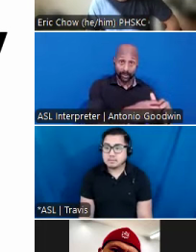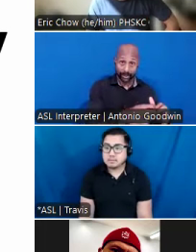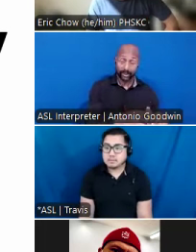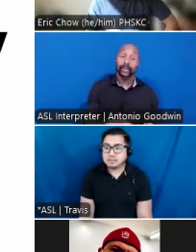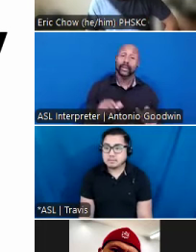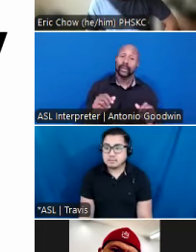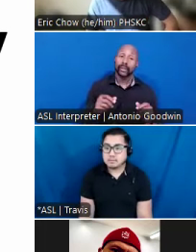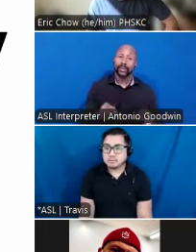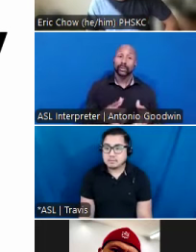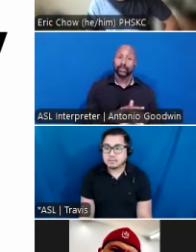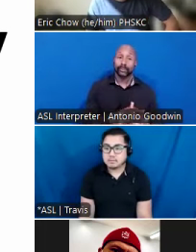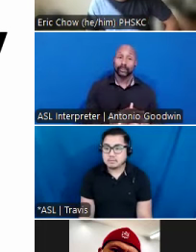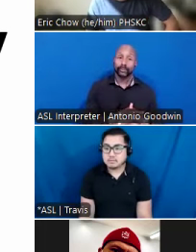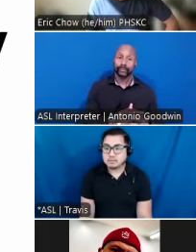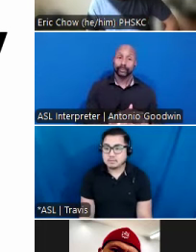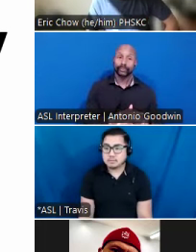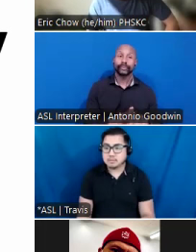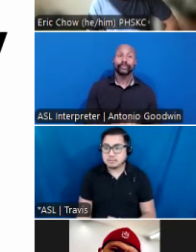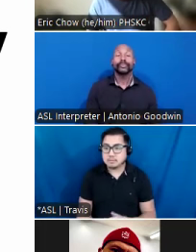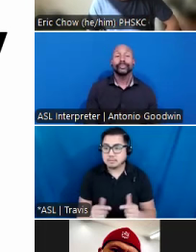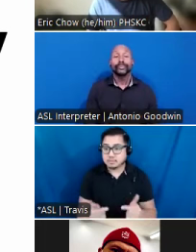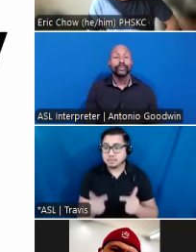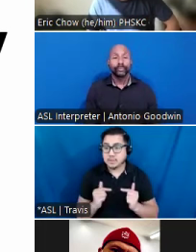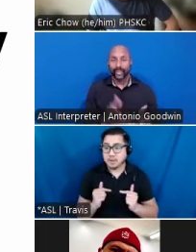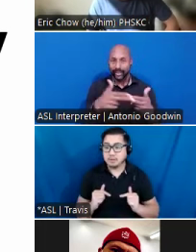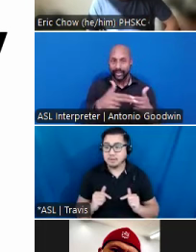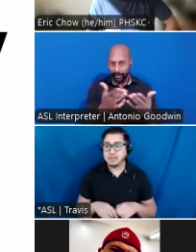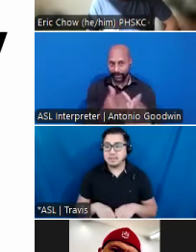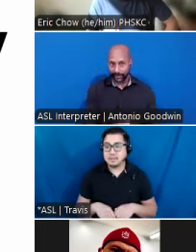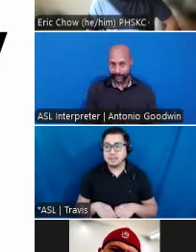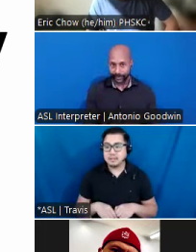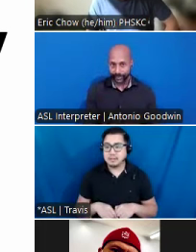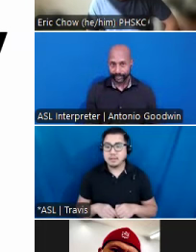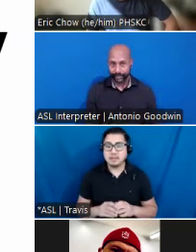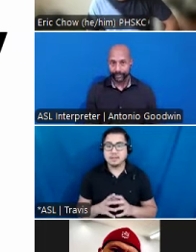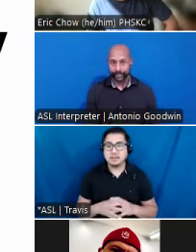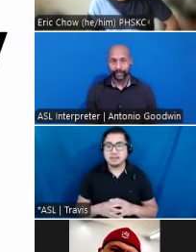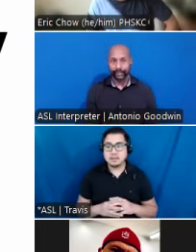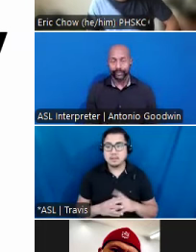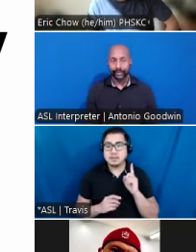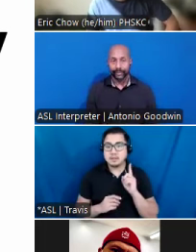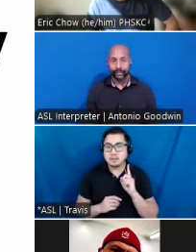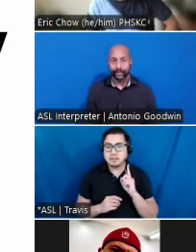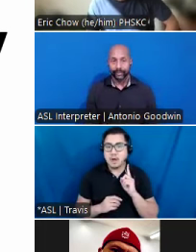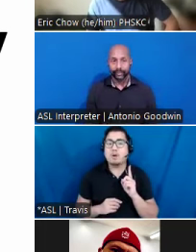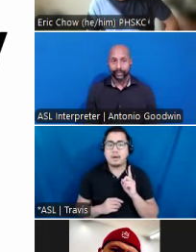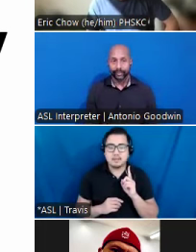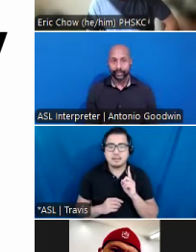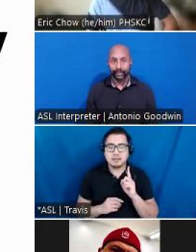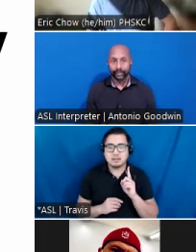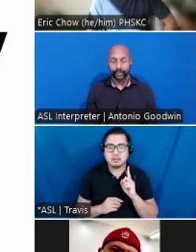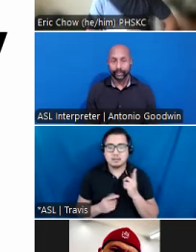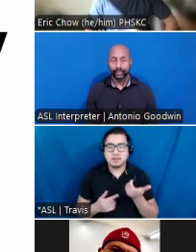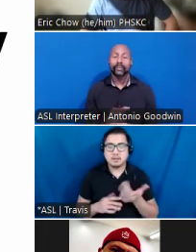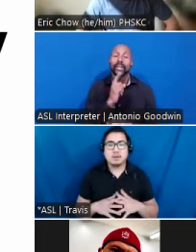vaccines pregnant family members should get. So pregnant family members should make sure that they're up to date with the recommended COVID-19 vaccine.